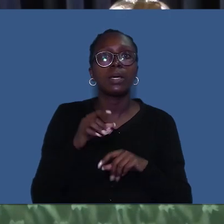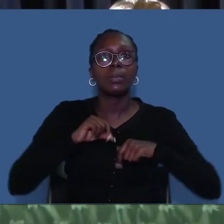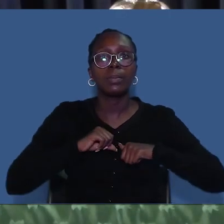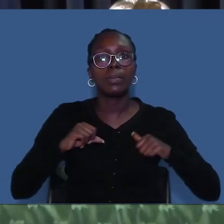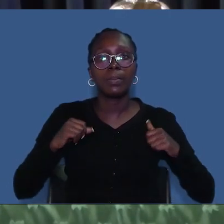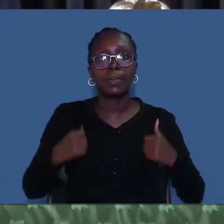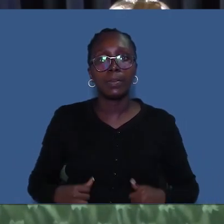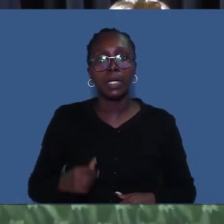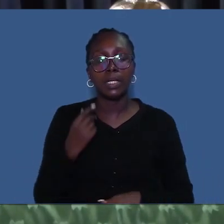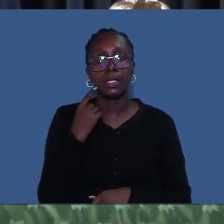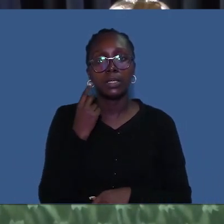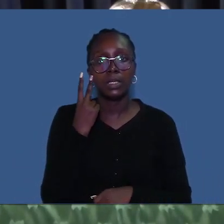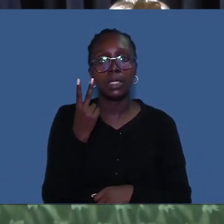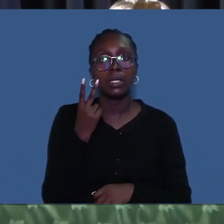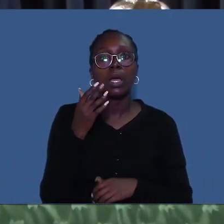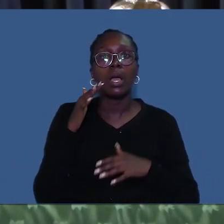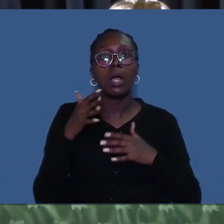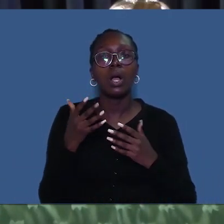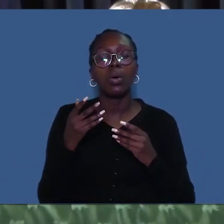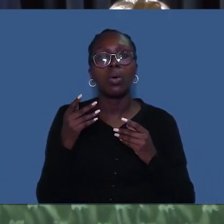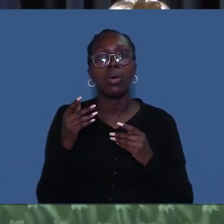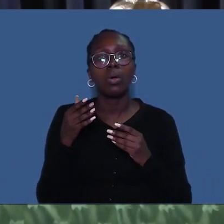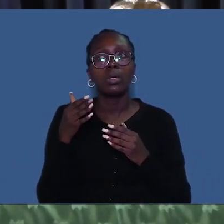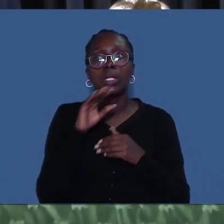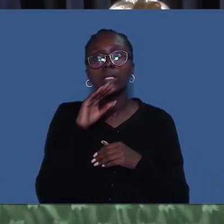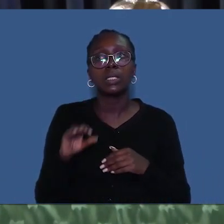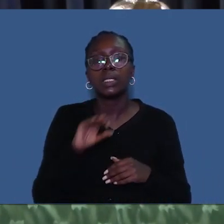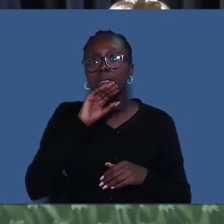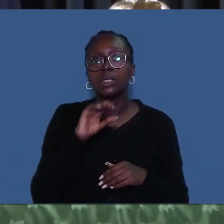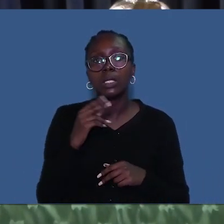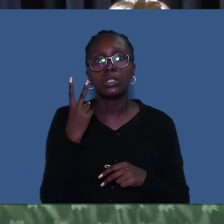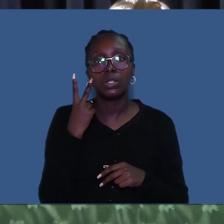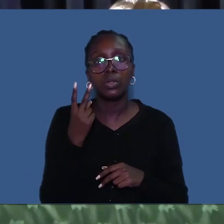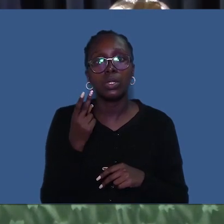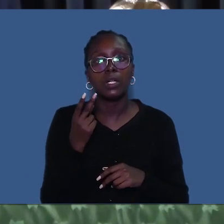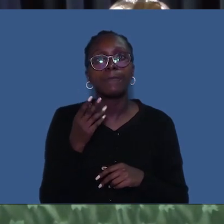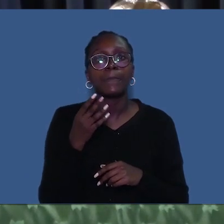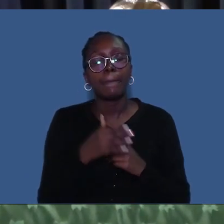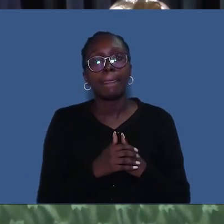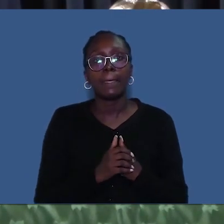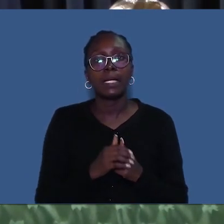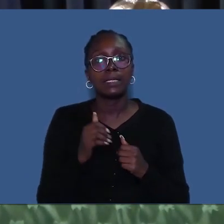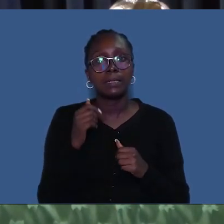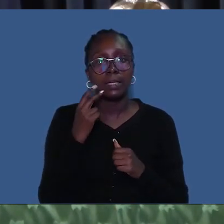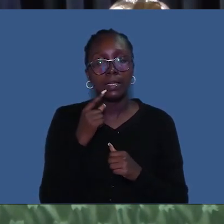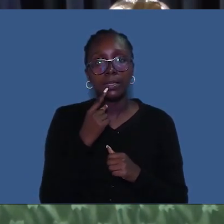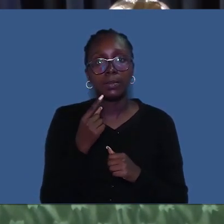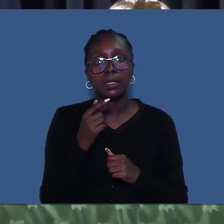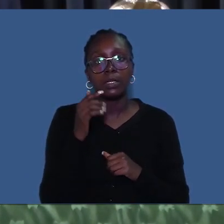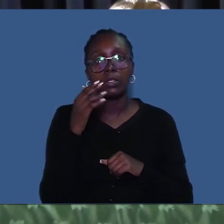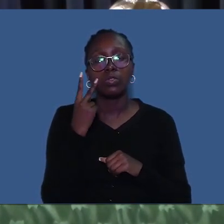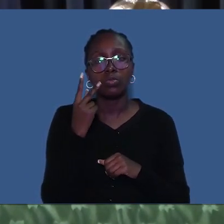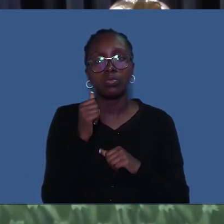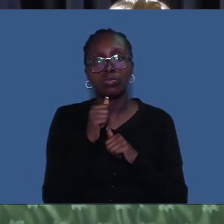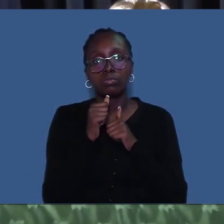stature, because he had refused him. Samuel made the mistake of judging Eliab based on his appearance. Now,